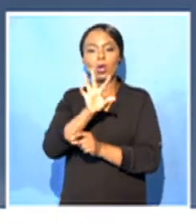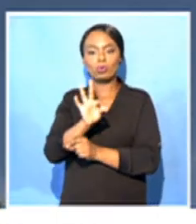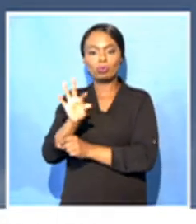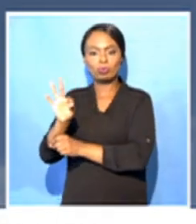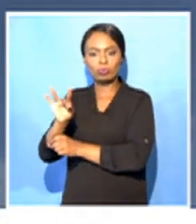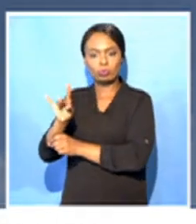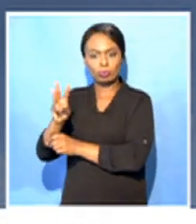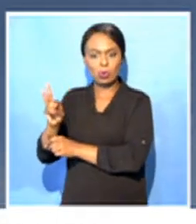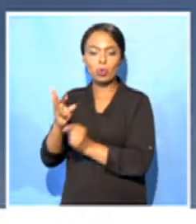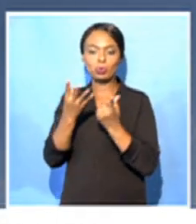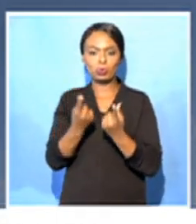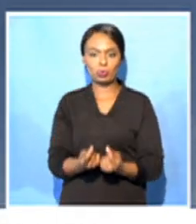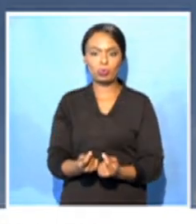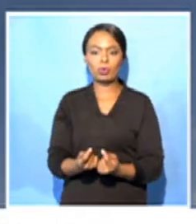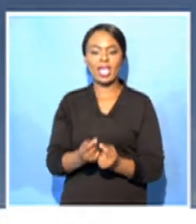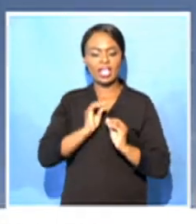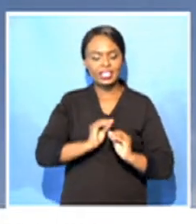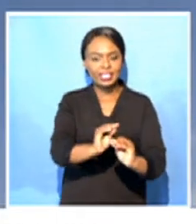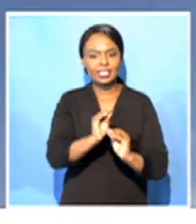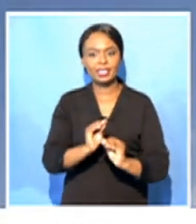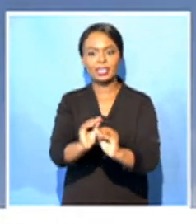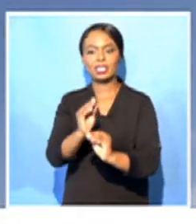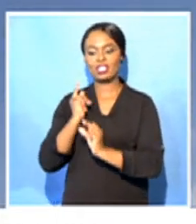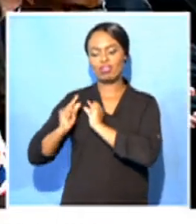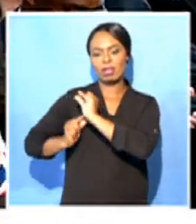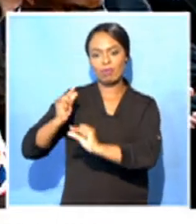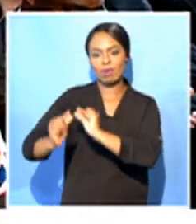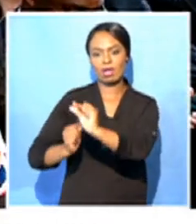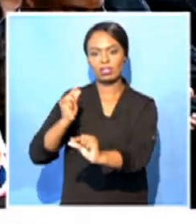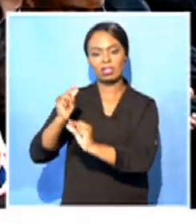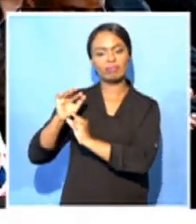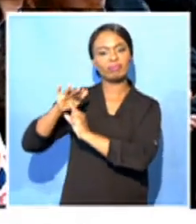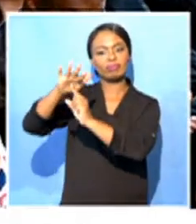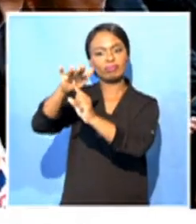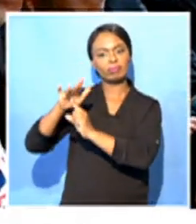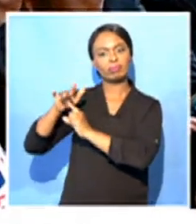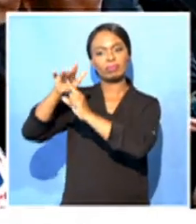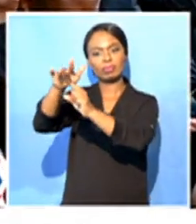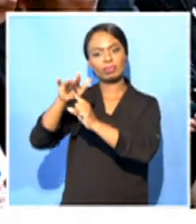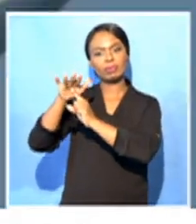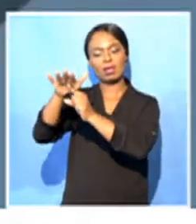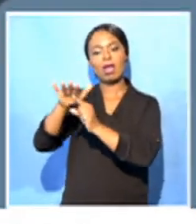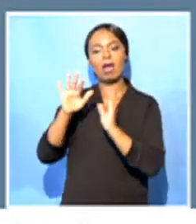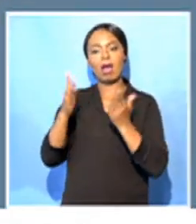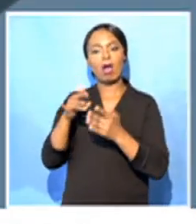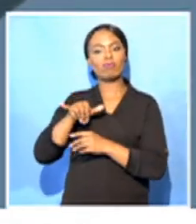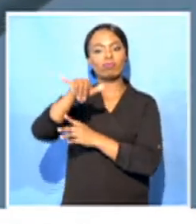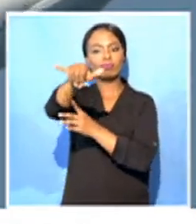their daily task of teaching the next generation of Air Force pilots to fly.